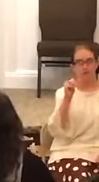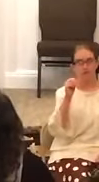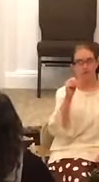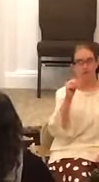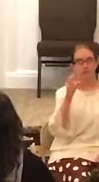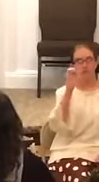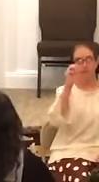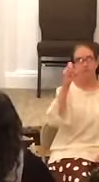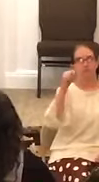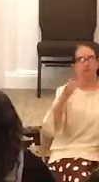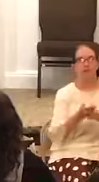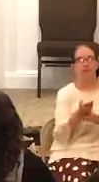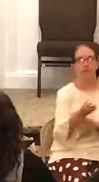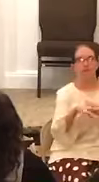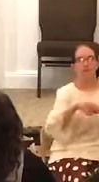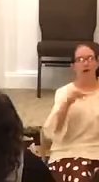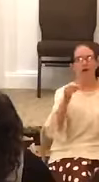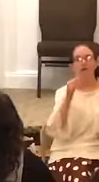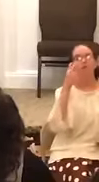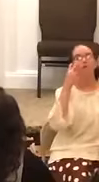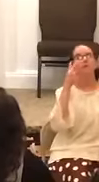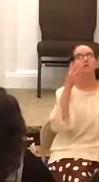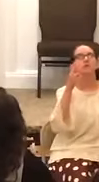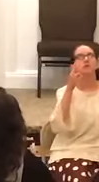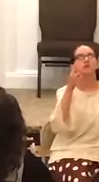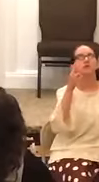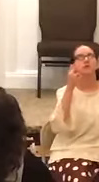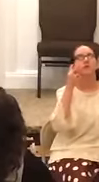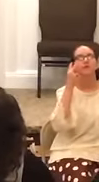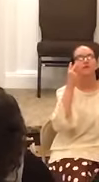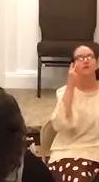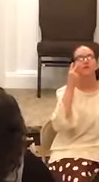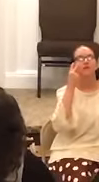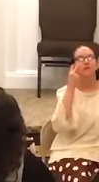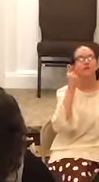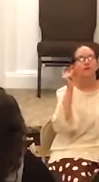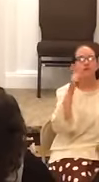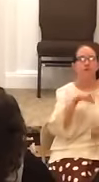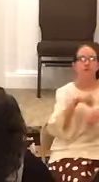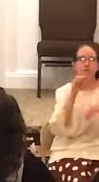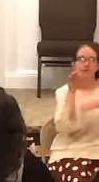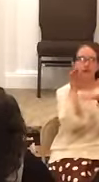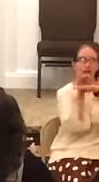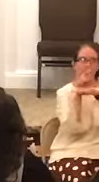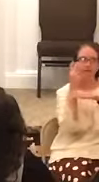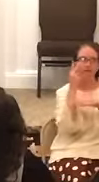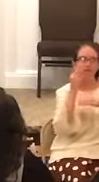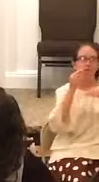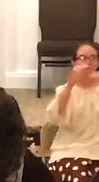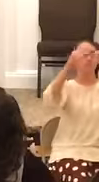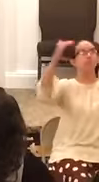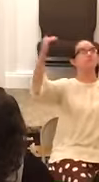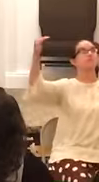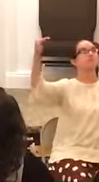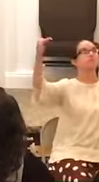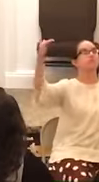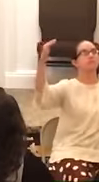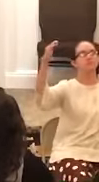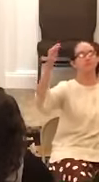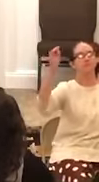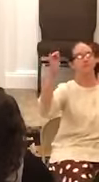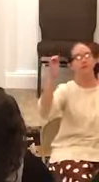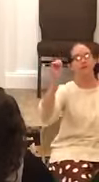said, well, and we went out at night. We watched it. You could look. You could see it. Only a certain time of night, you can see it. And way up there, you can see that